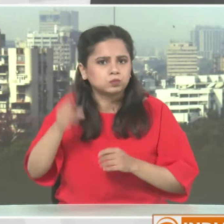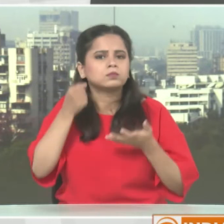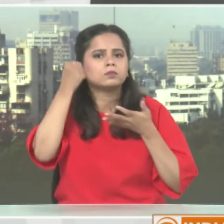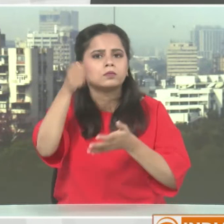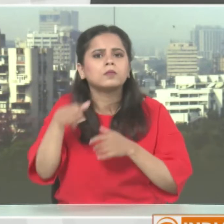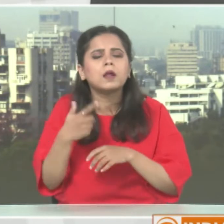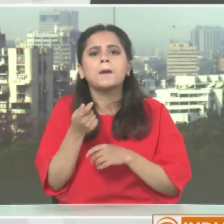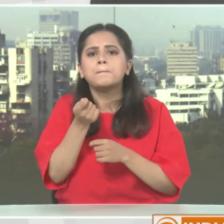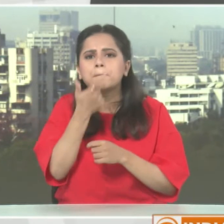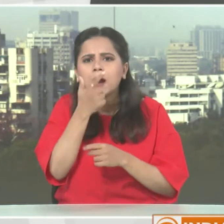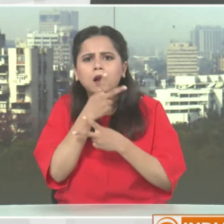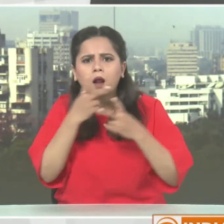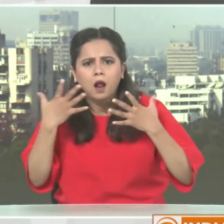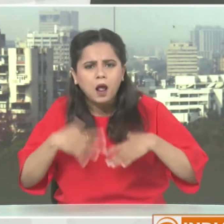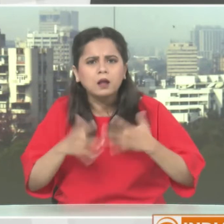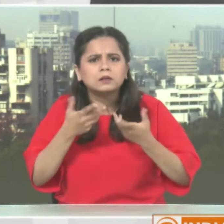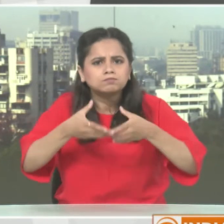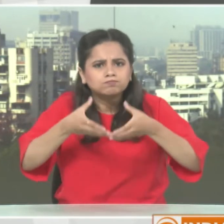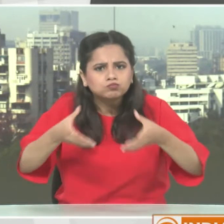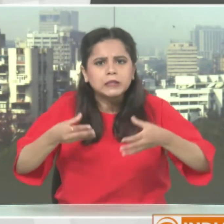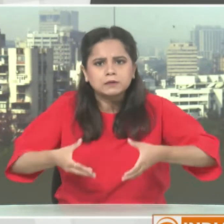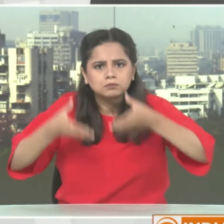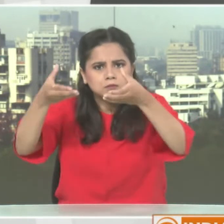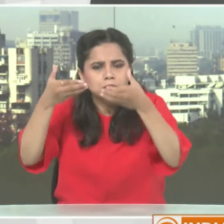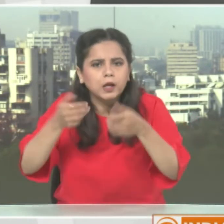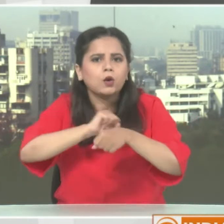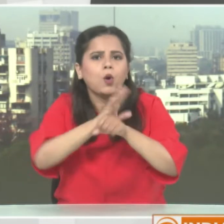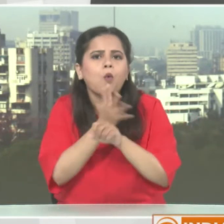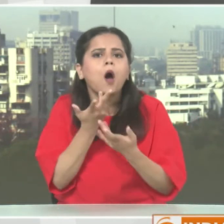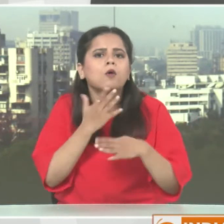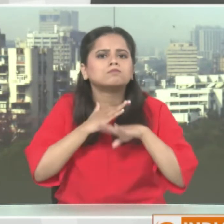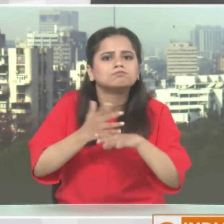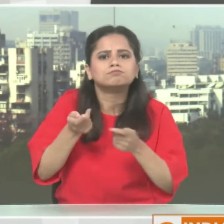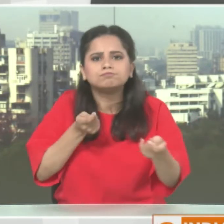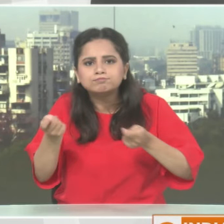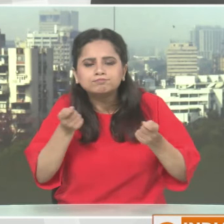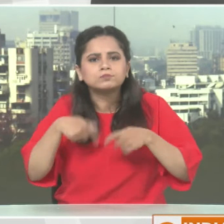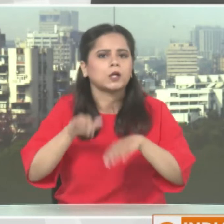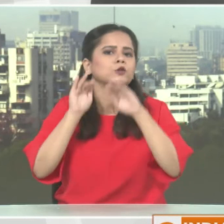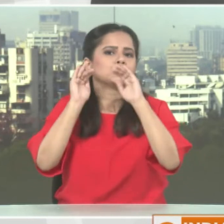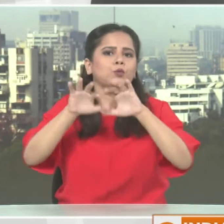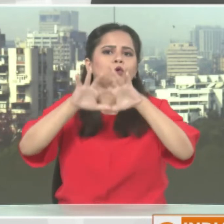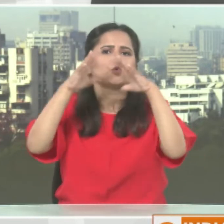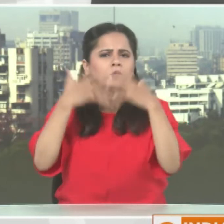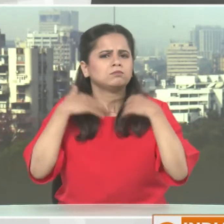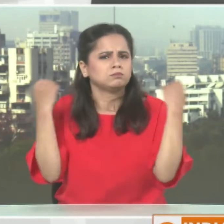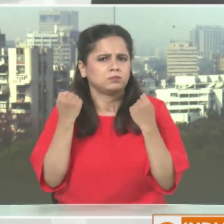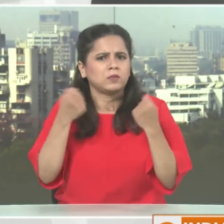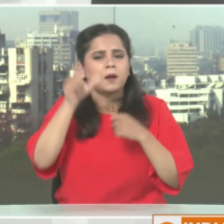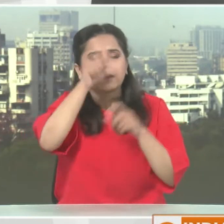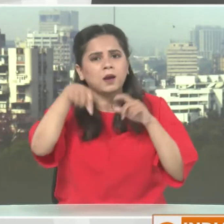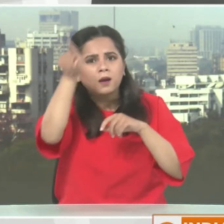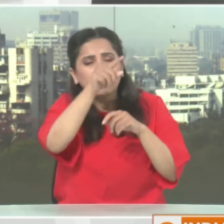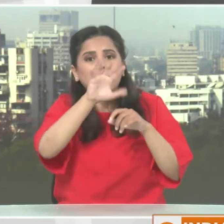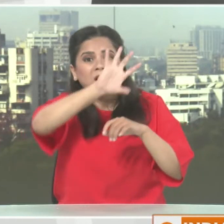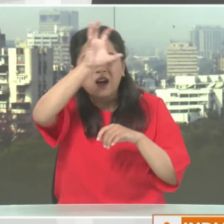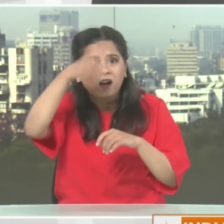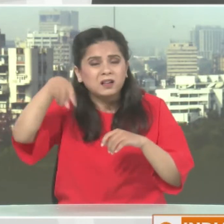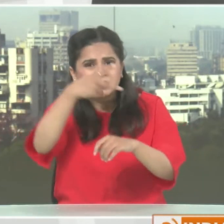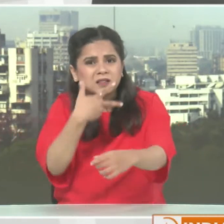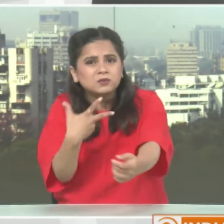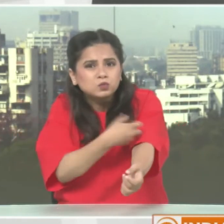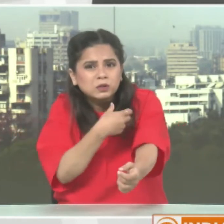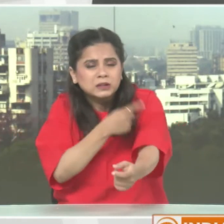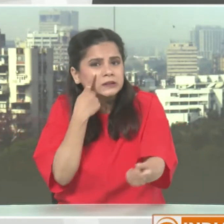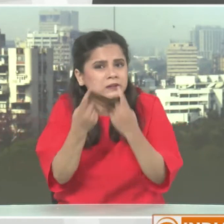critical medical health kits to tackle the COVID-19 and now supporting the global efforts of COVID-19 vaccine